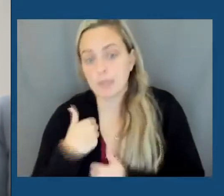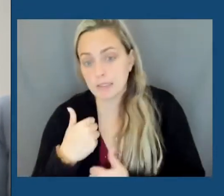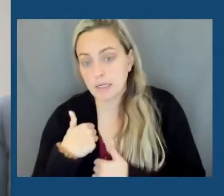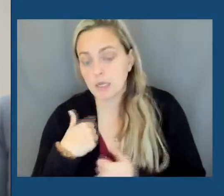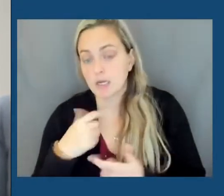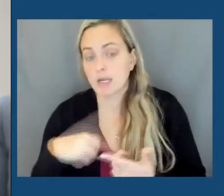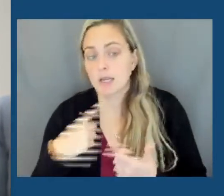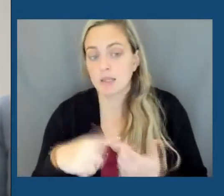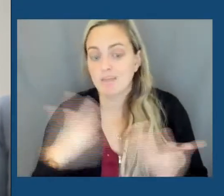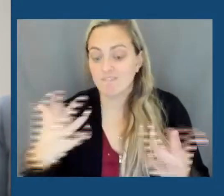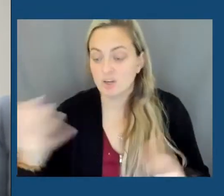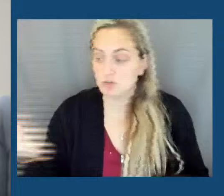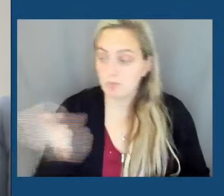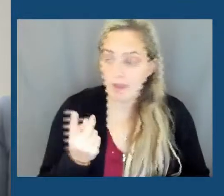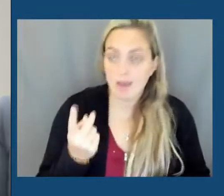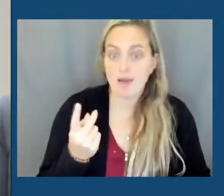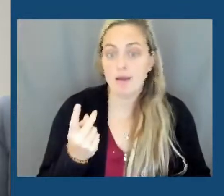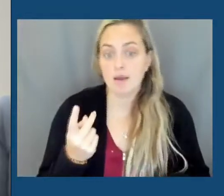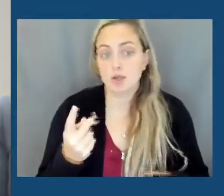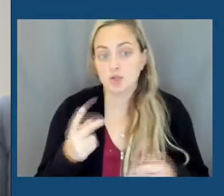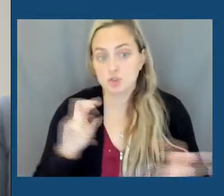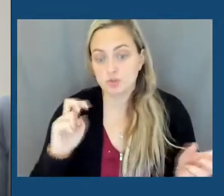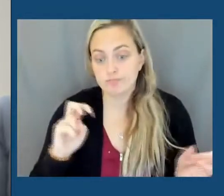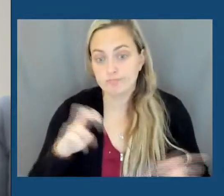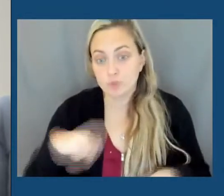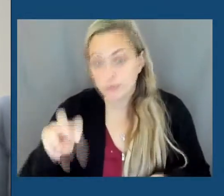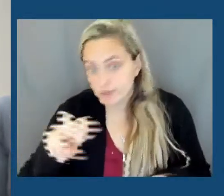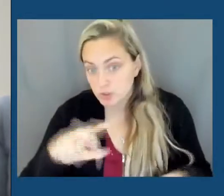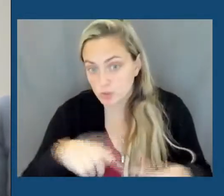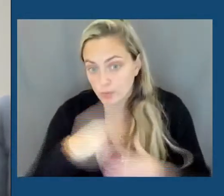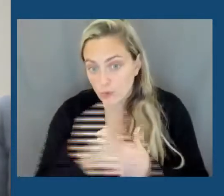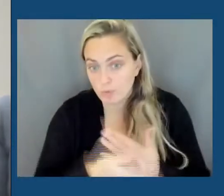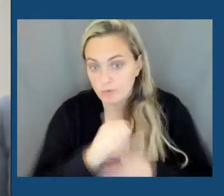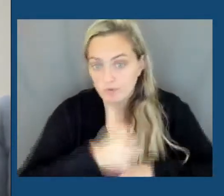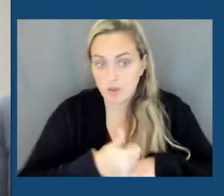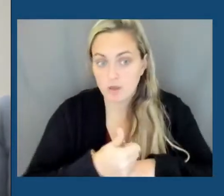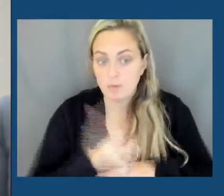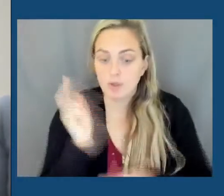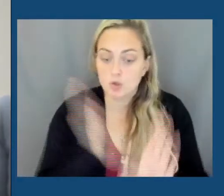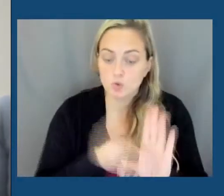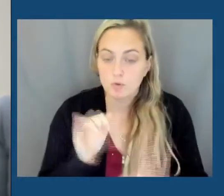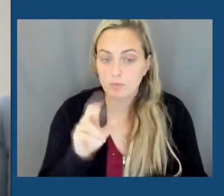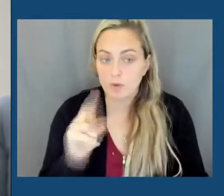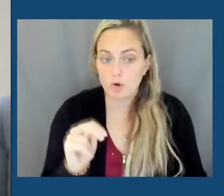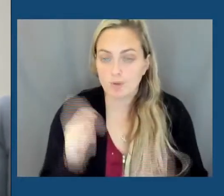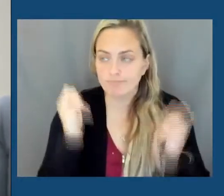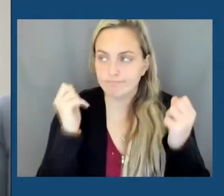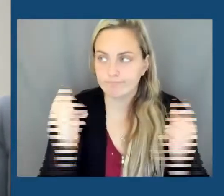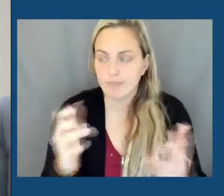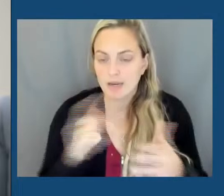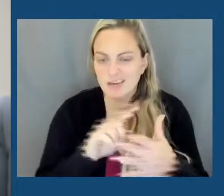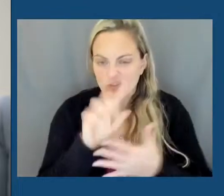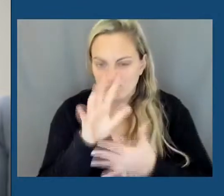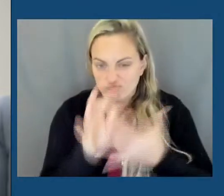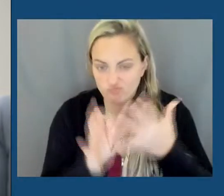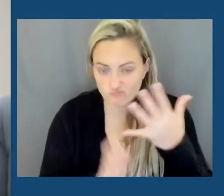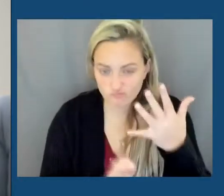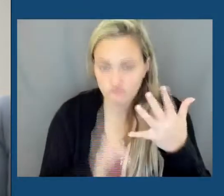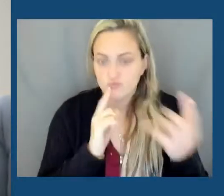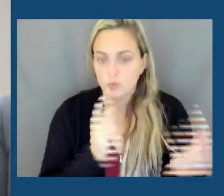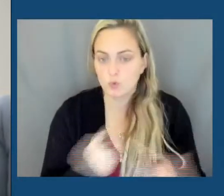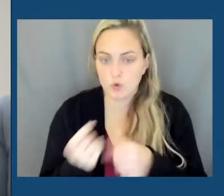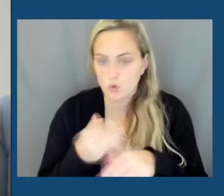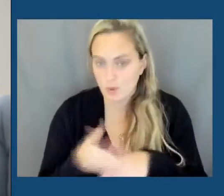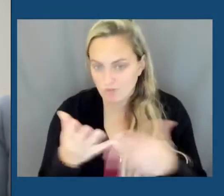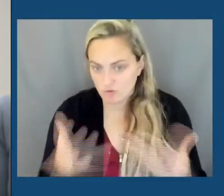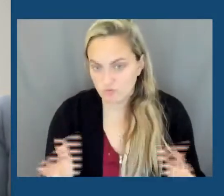they return, they can go through a transition program that we've developed and they can join Micron. Lots of pathways, lots of options, but